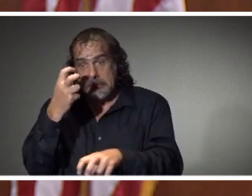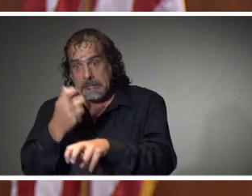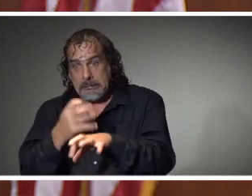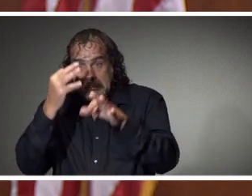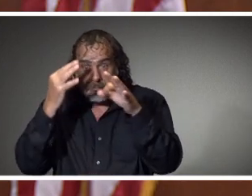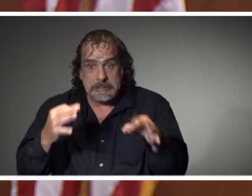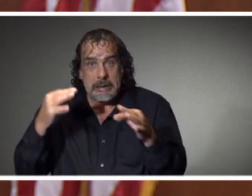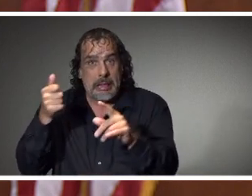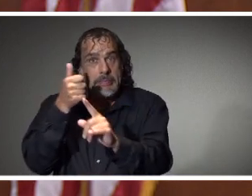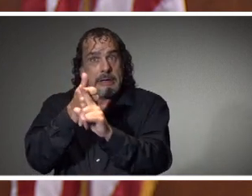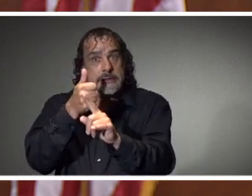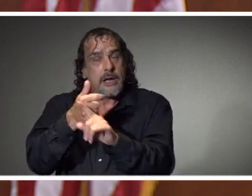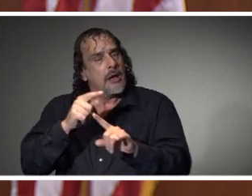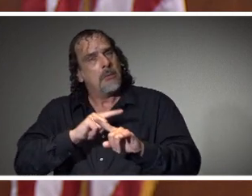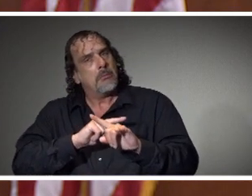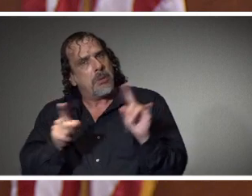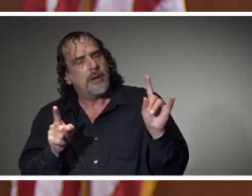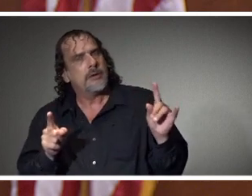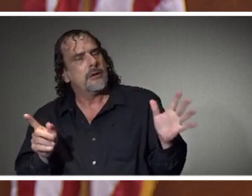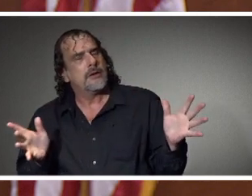but